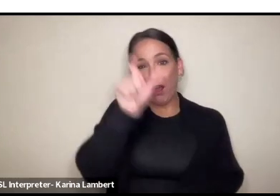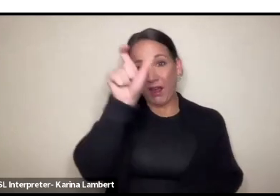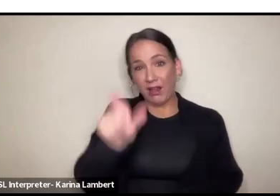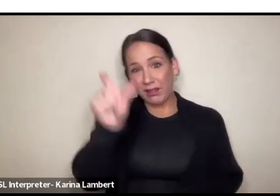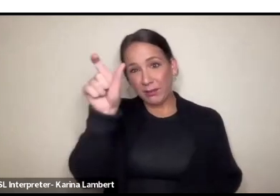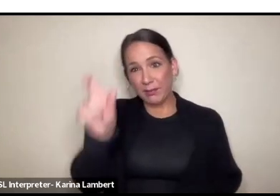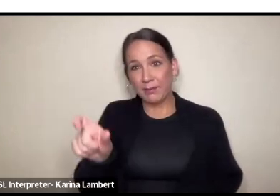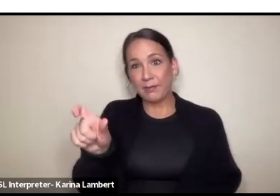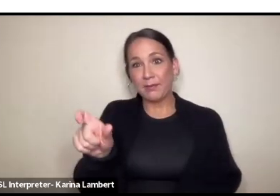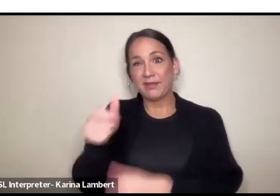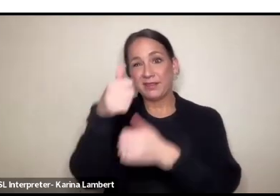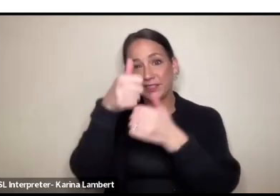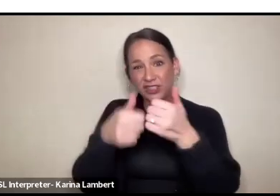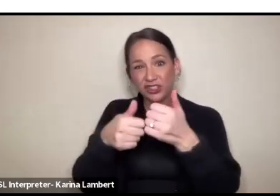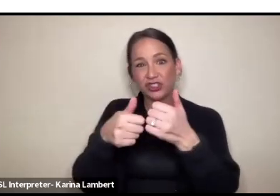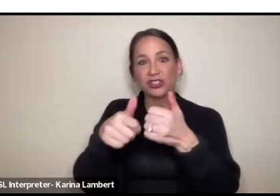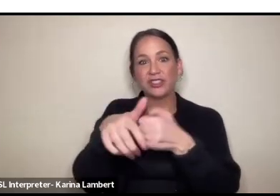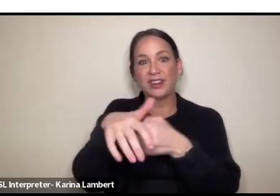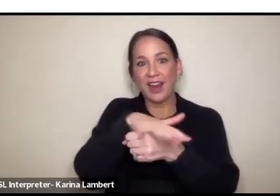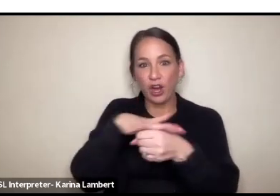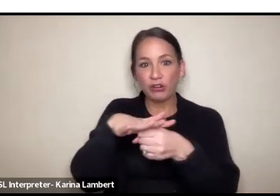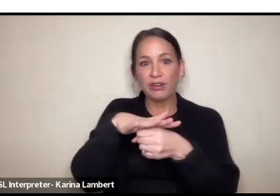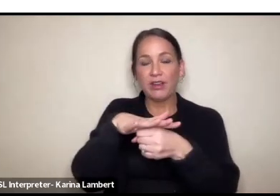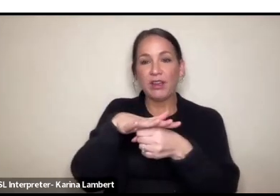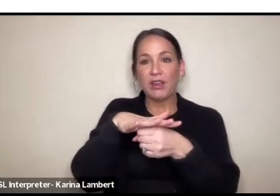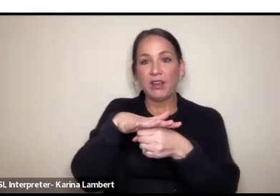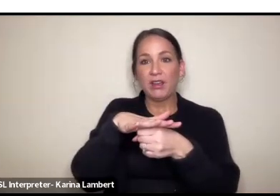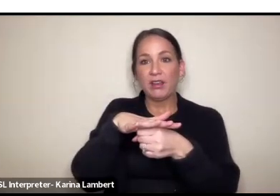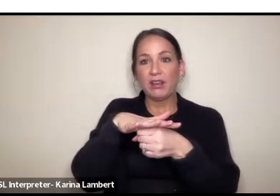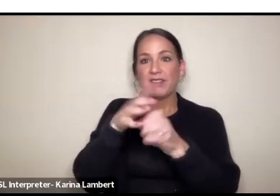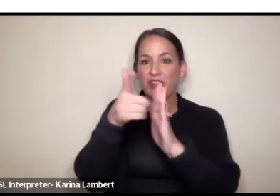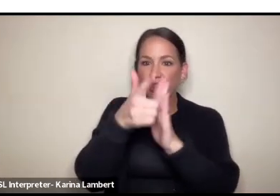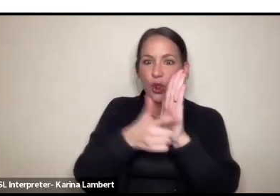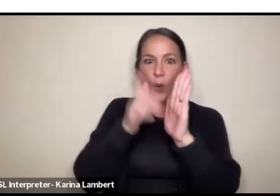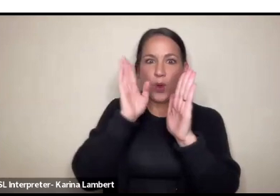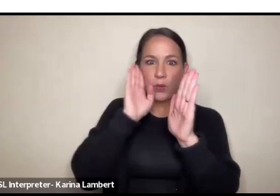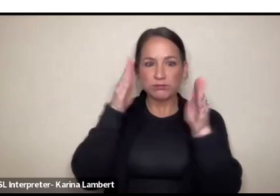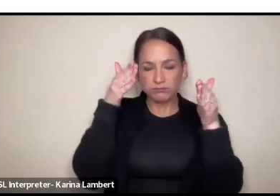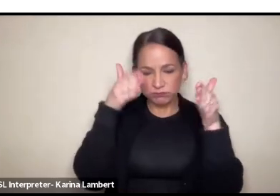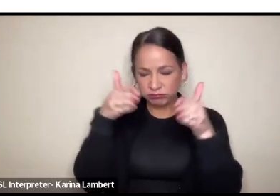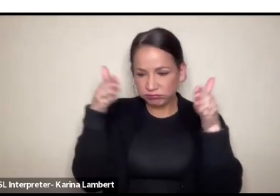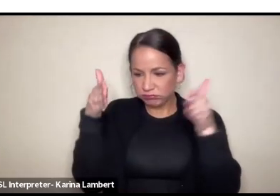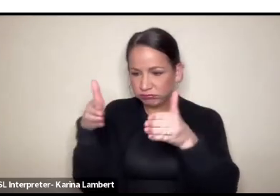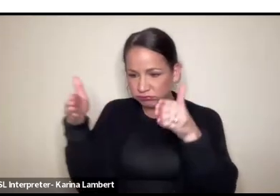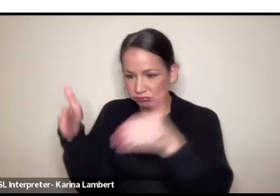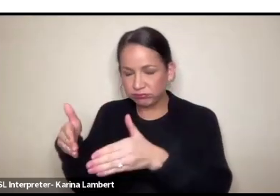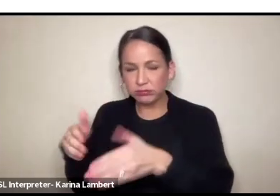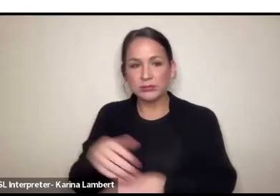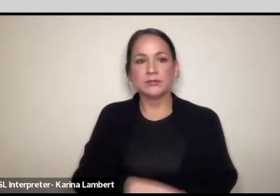area that you that attorney is going to focus on for you. Next slide.